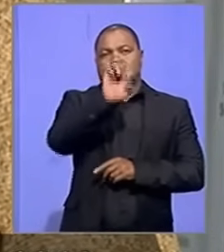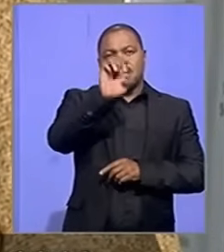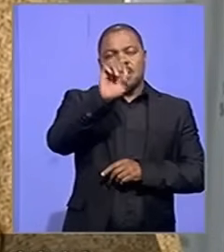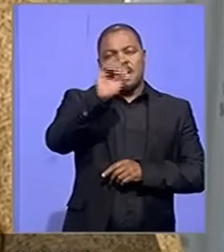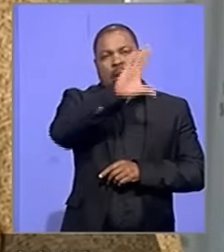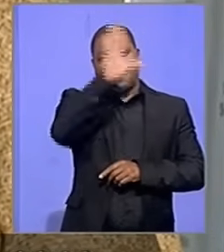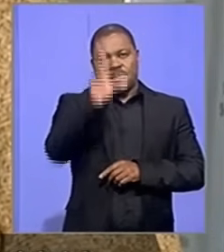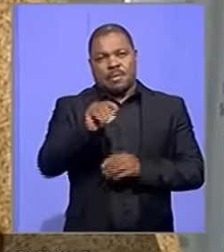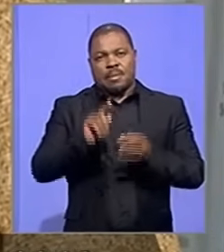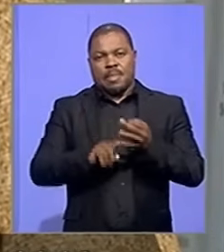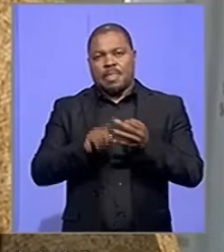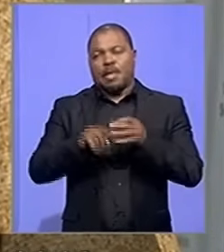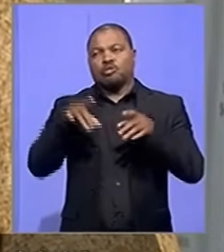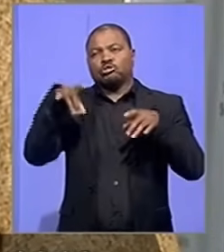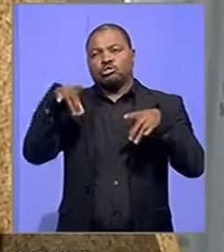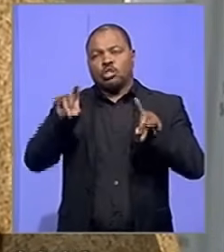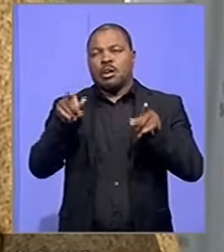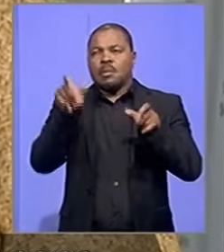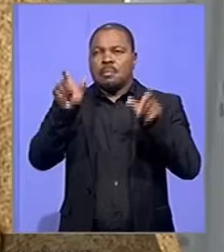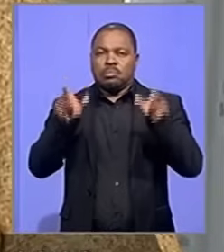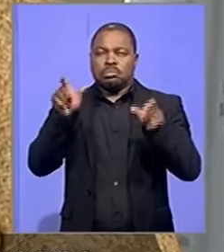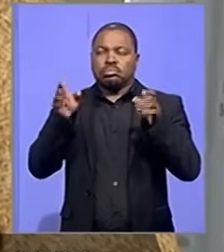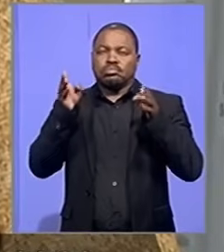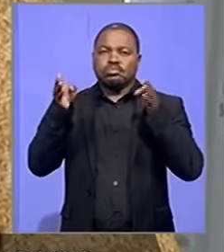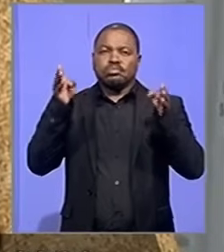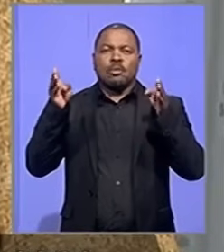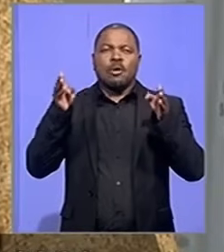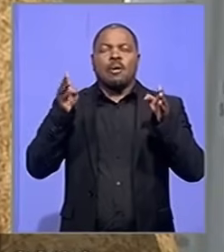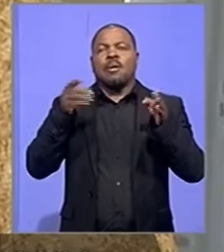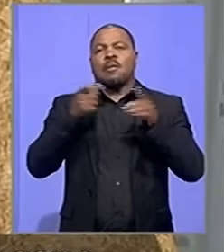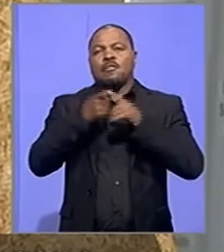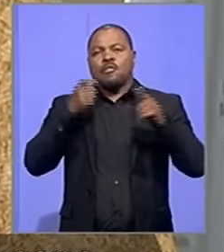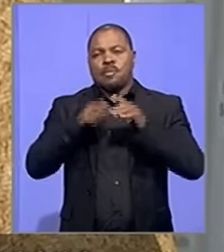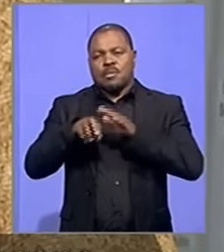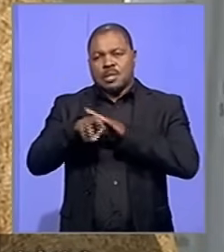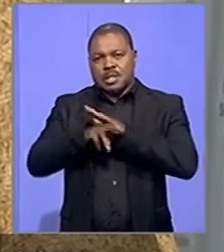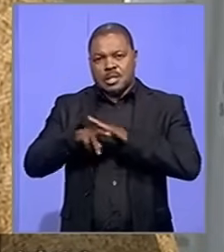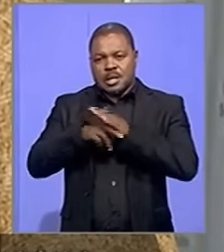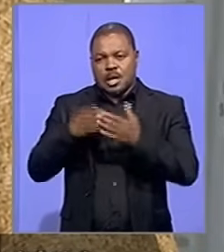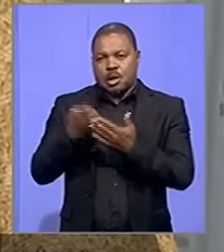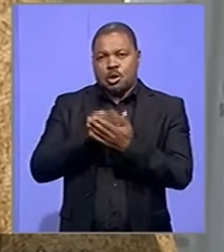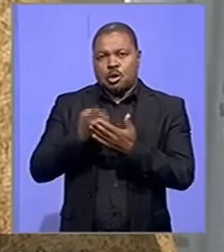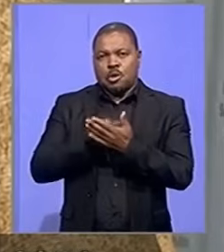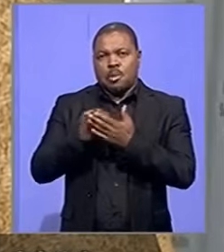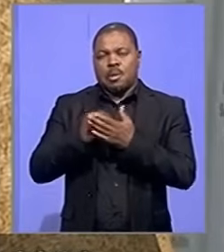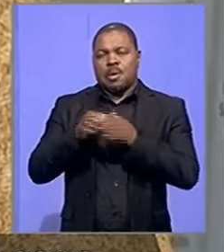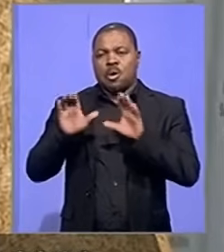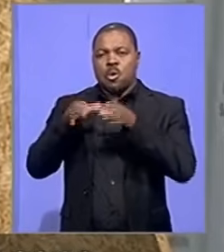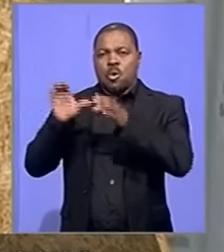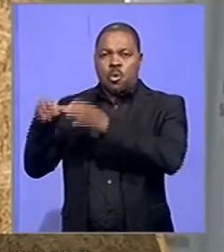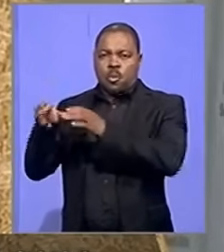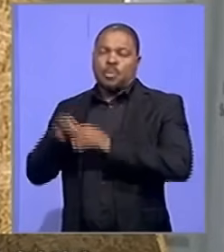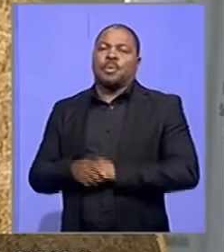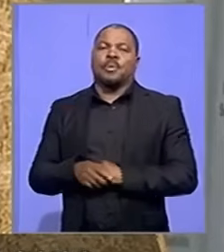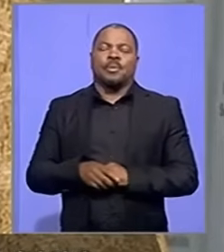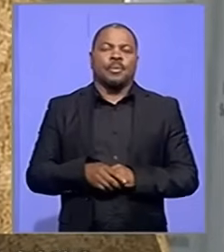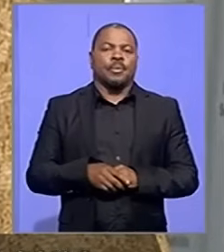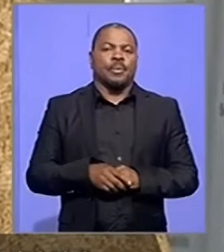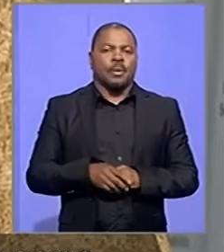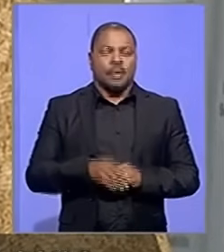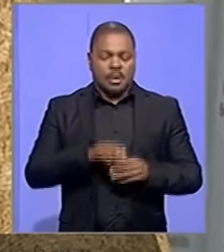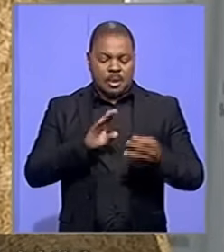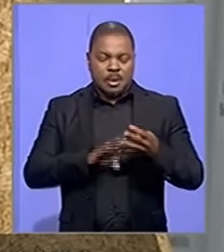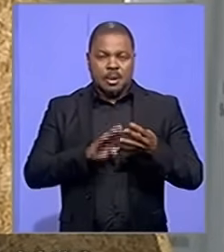as all the chairpersons of the regional economic bodies, and of course